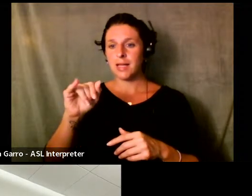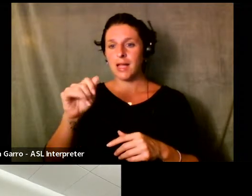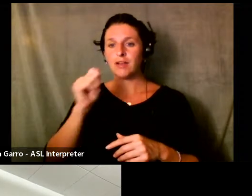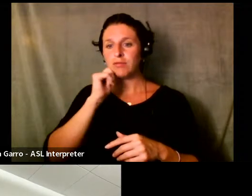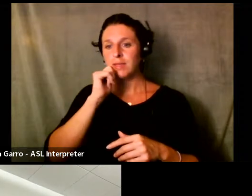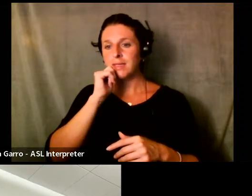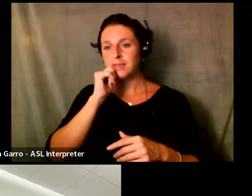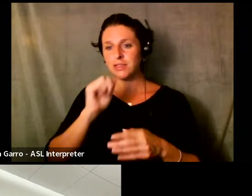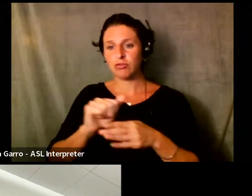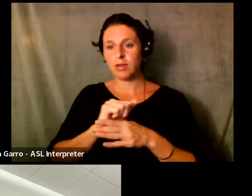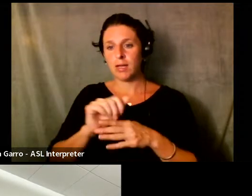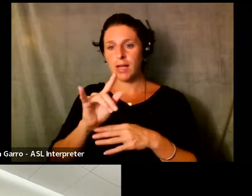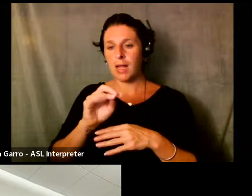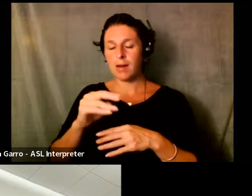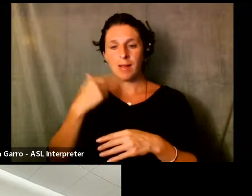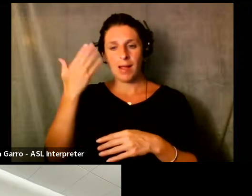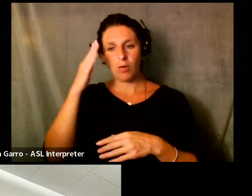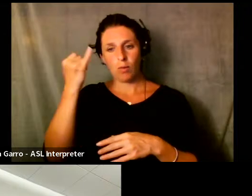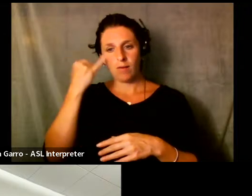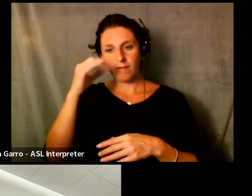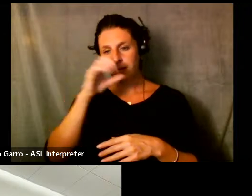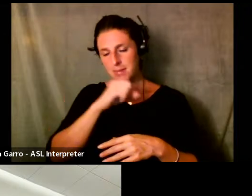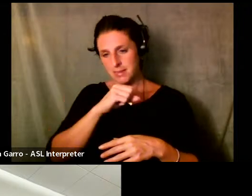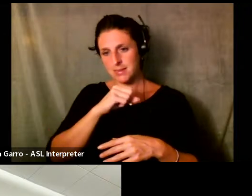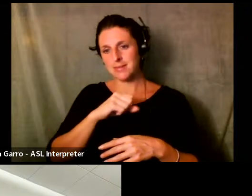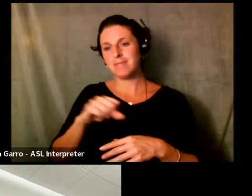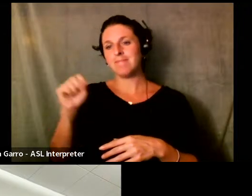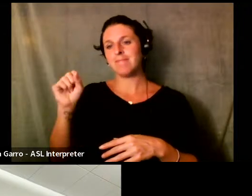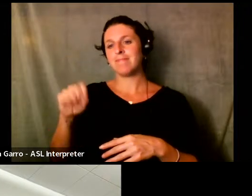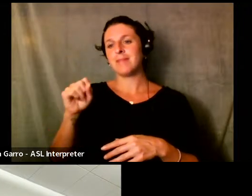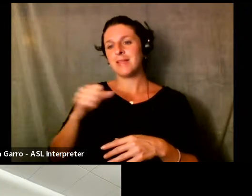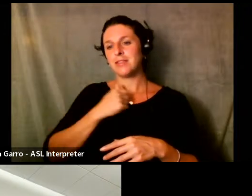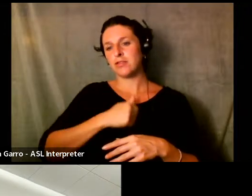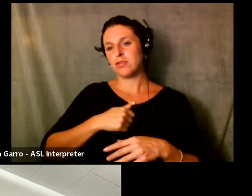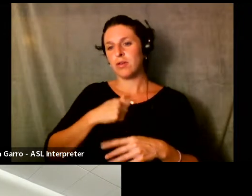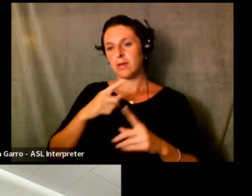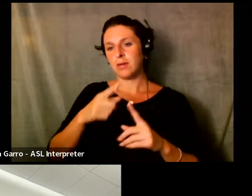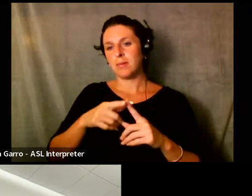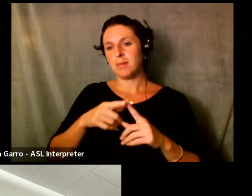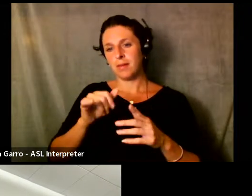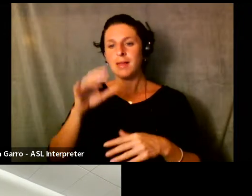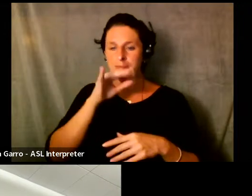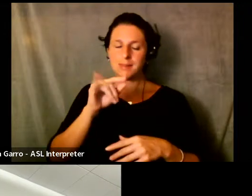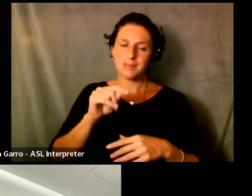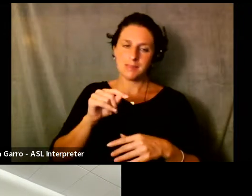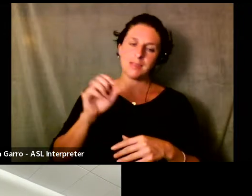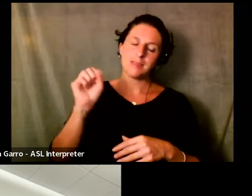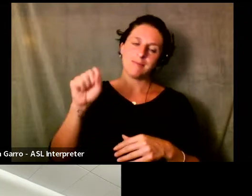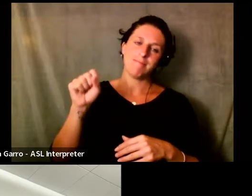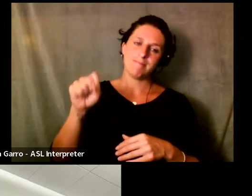don't know if I missed it. Yeah, sorry about I that. missed it. But Okay. yeah.